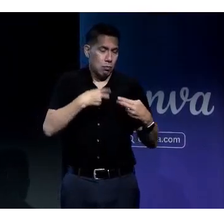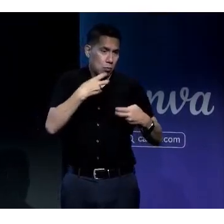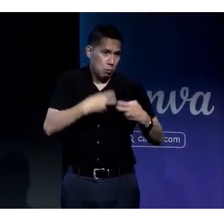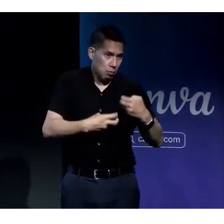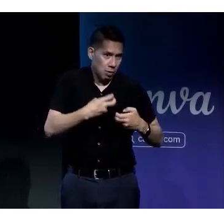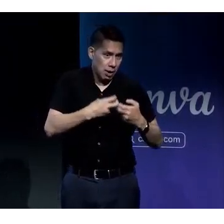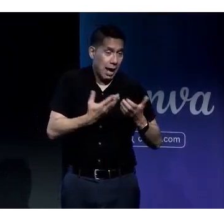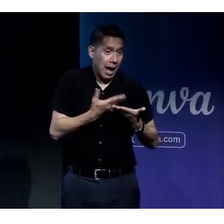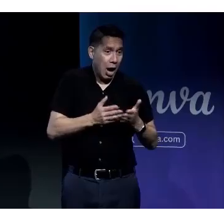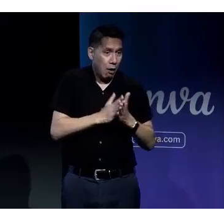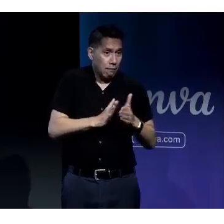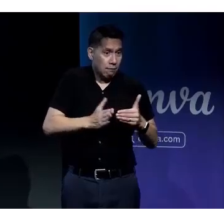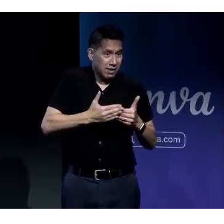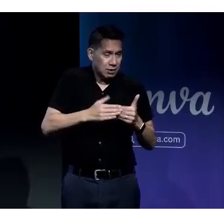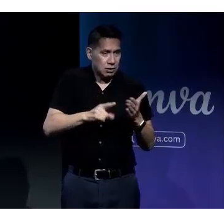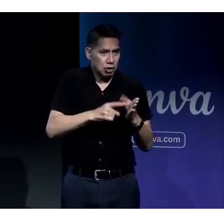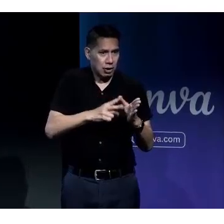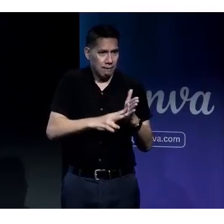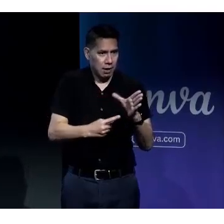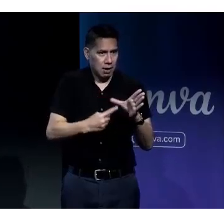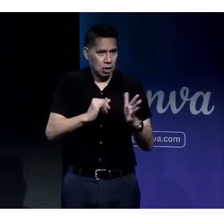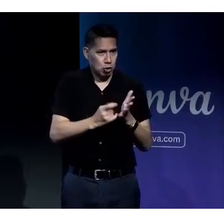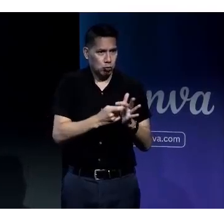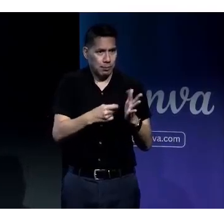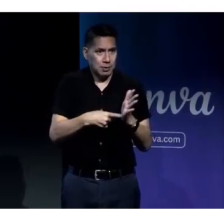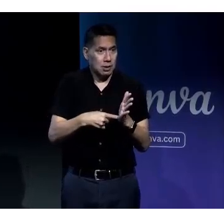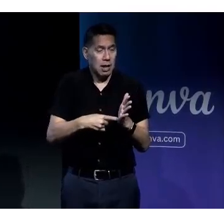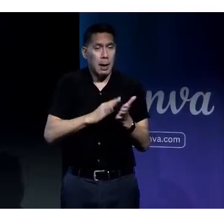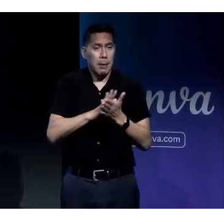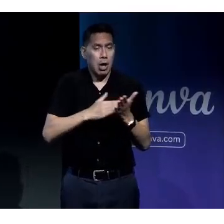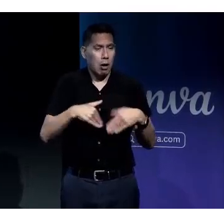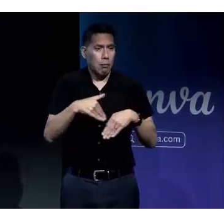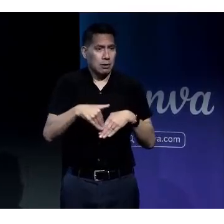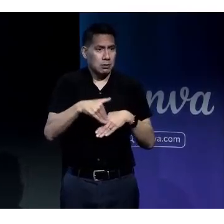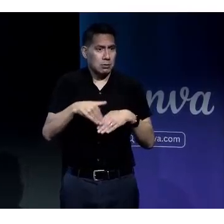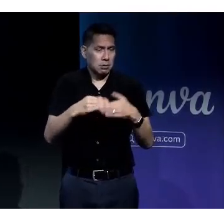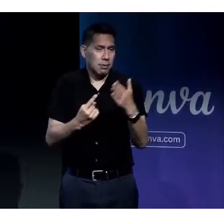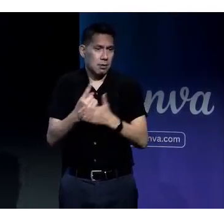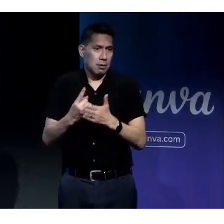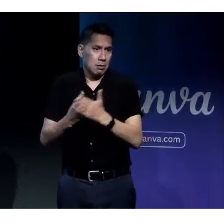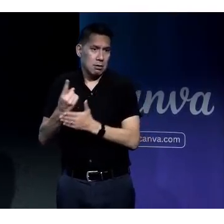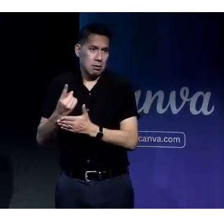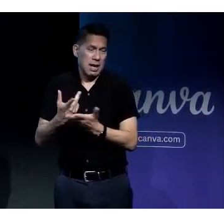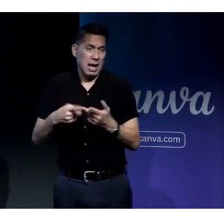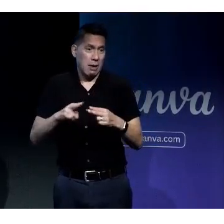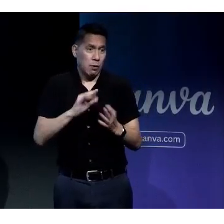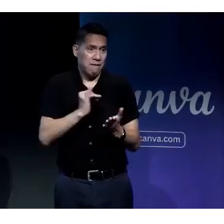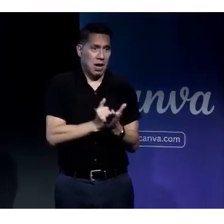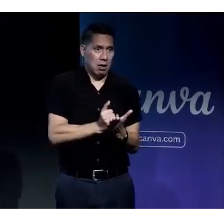via JavaScript, and that is where a lot of bugs come from if we fail to do that correctly.